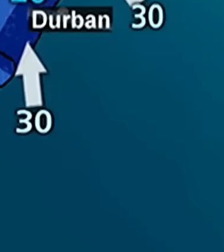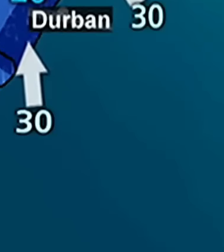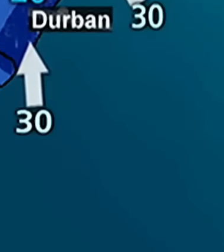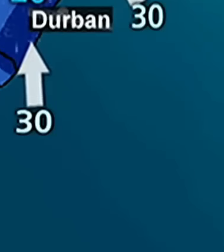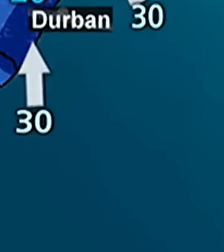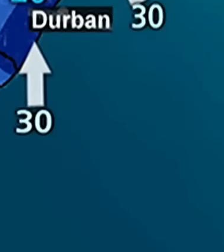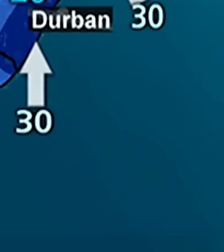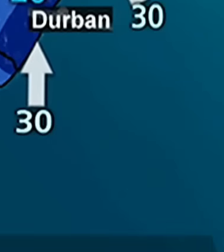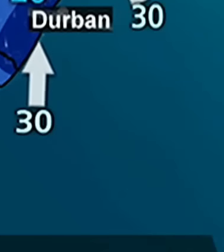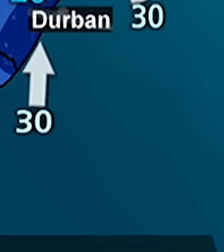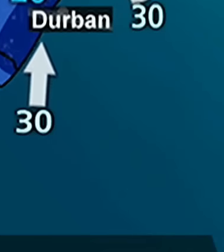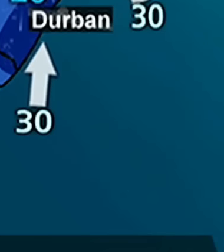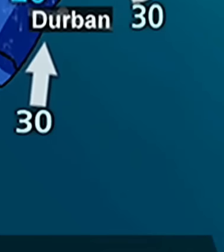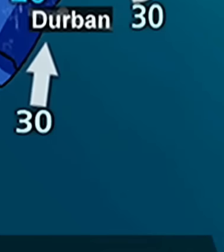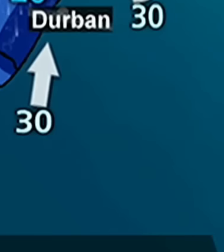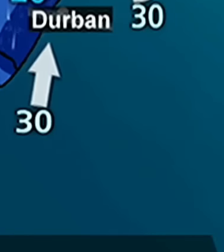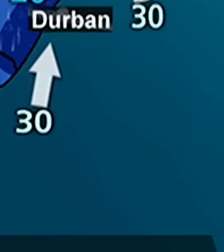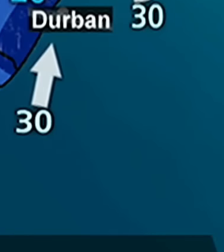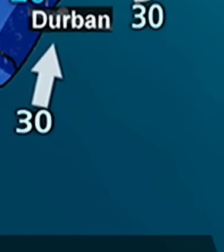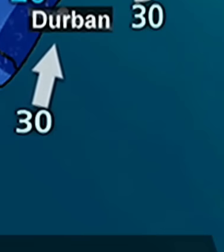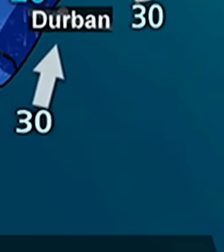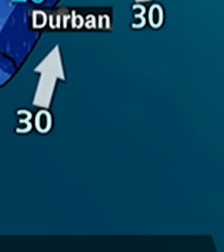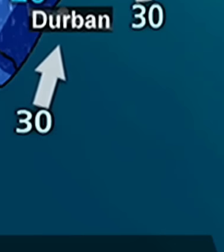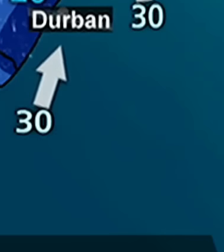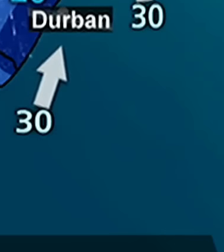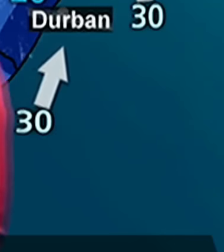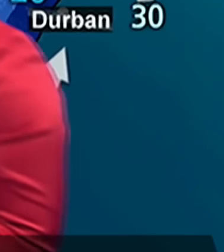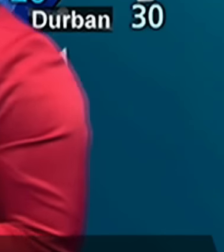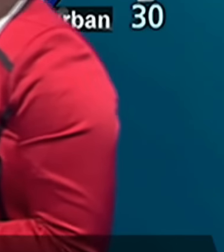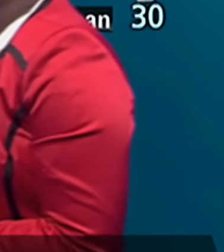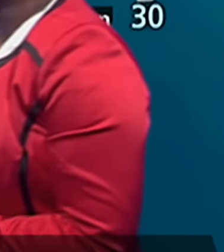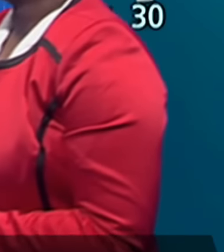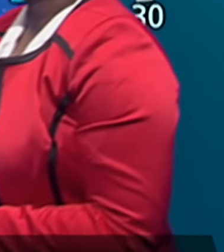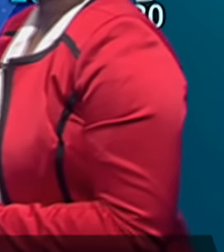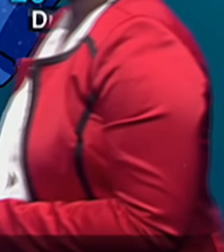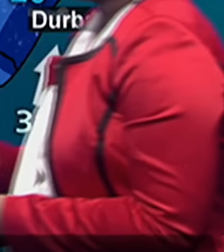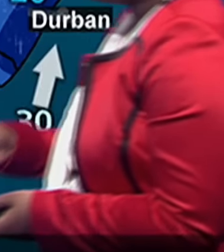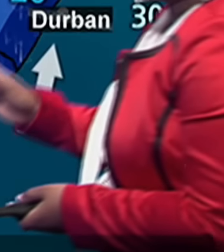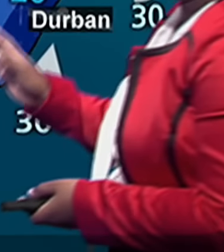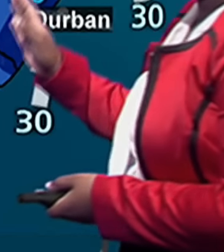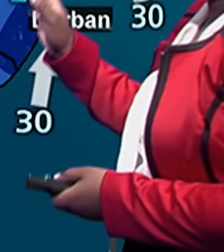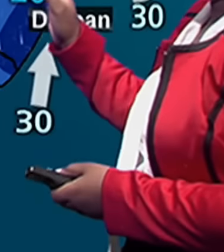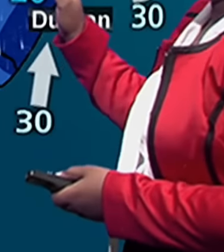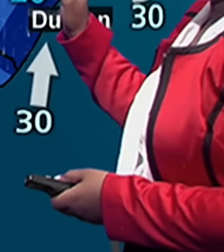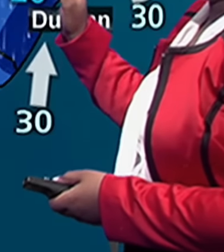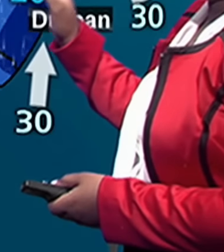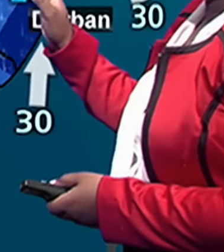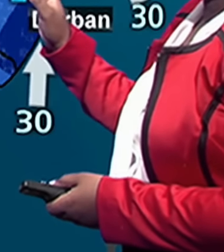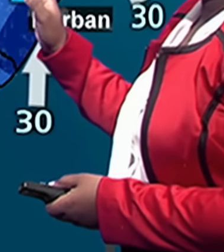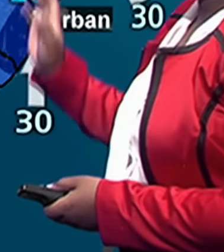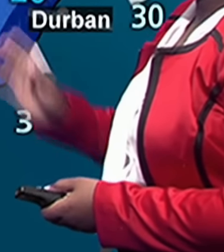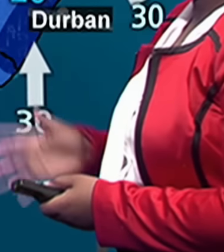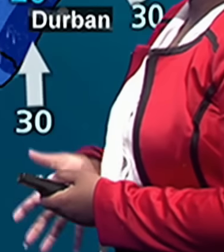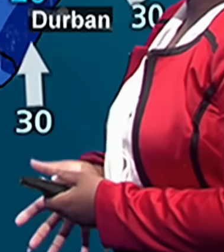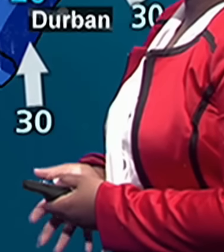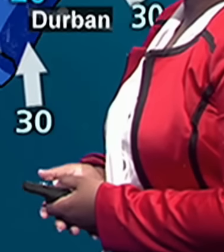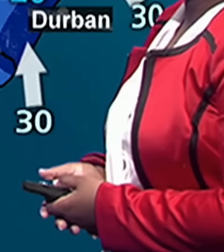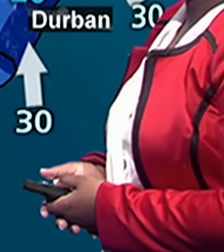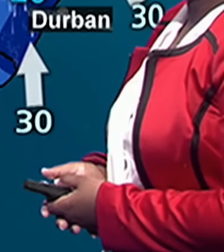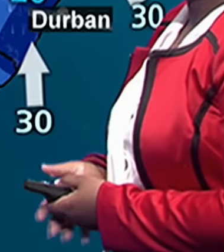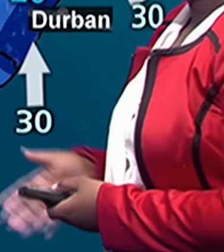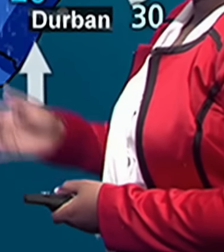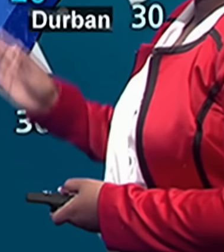Tla ke go leboga ke ya mogaetso madimo a bona ponela pele maemo a bosa mo bosigong jo ga mogolo motsatsing la ka moso go bontsha fa go tla itemogela pula e matla ka diperesente